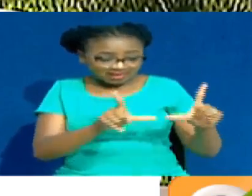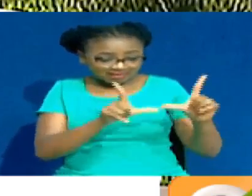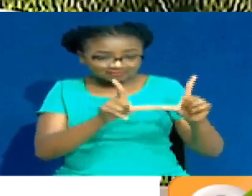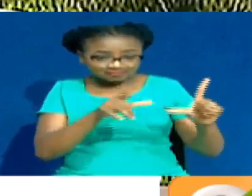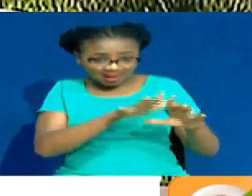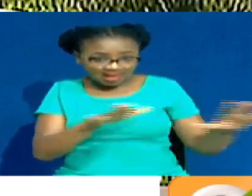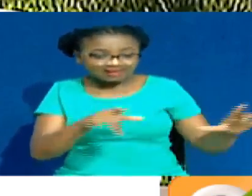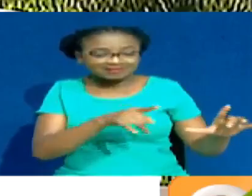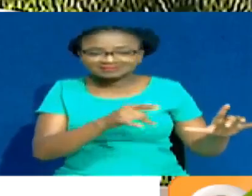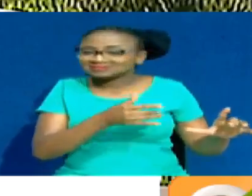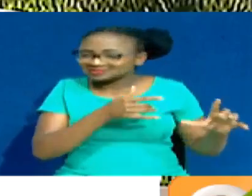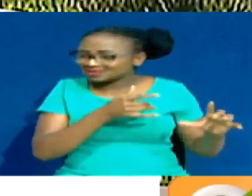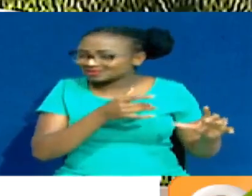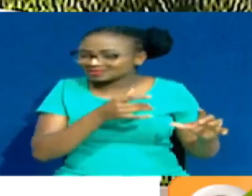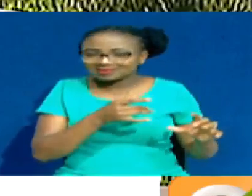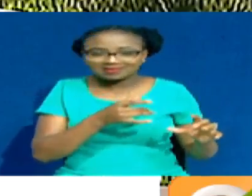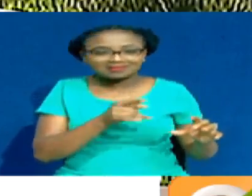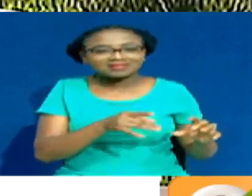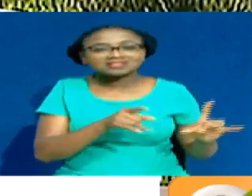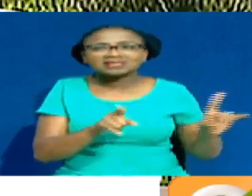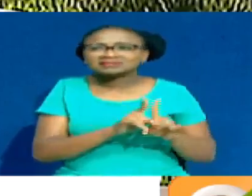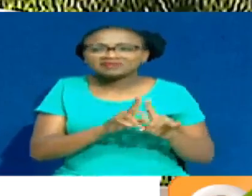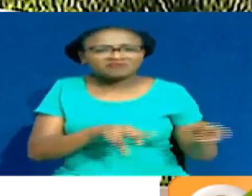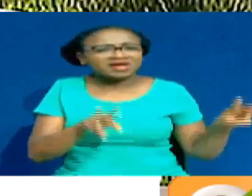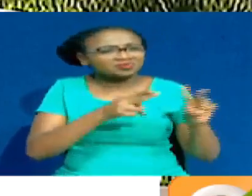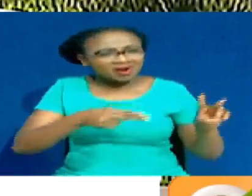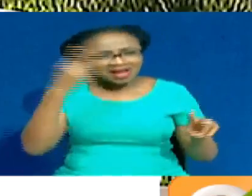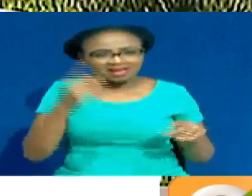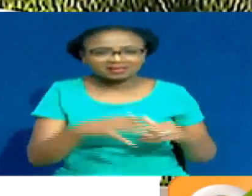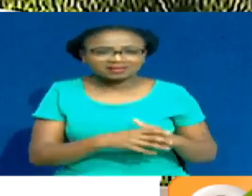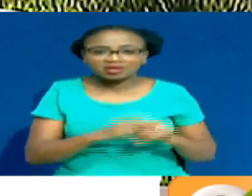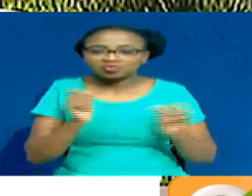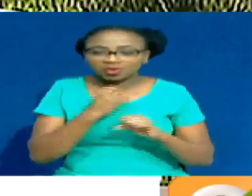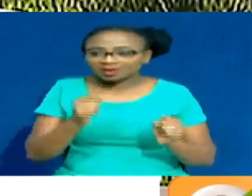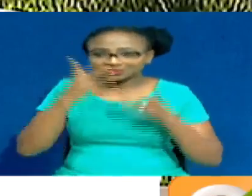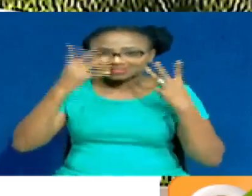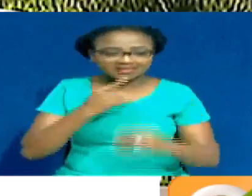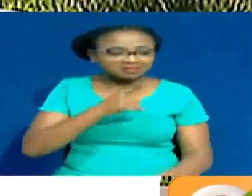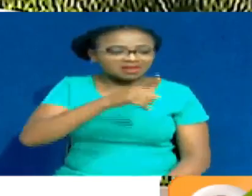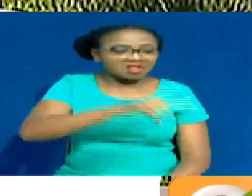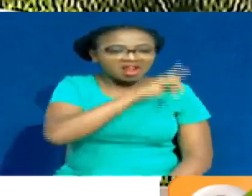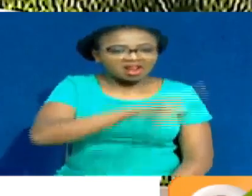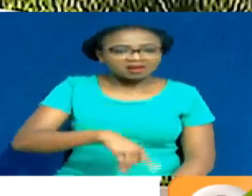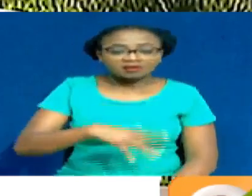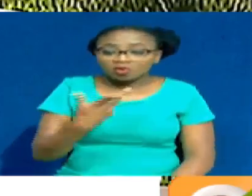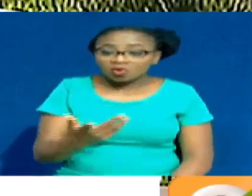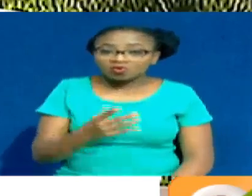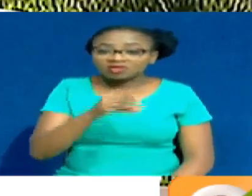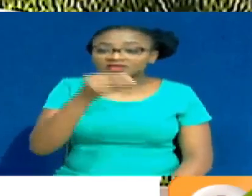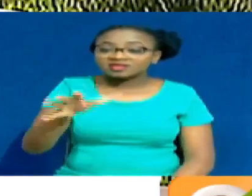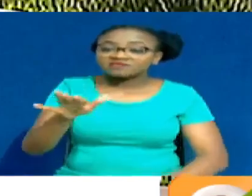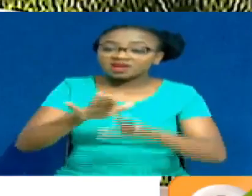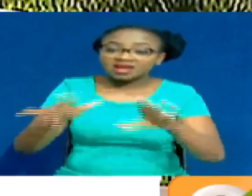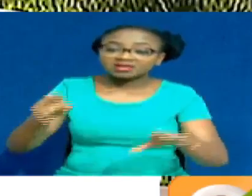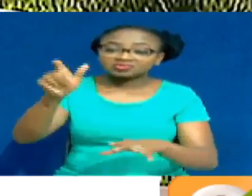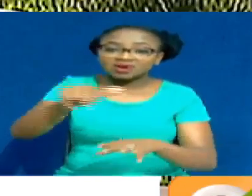money. You can't wake up one day and cancel it. And you also can't wake up one day and assign Wahiga land that does not belong to Wahiga. So we